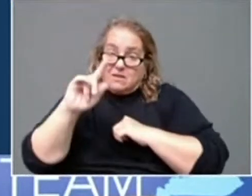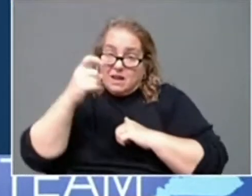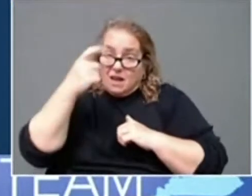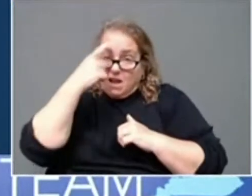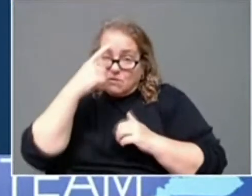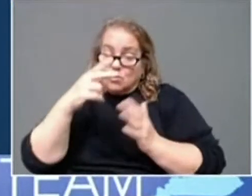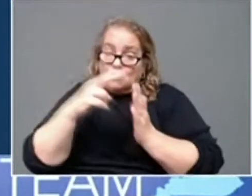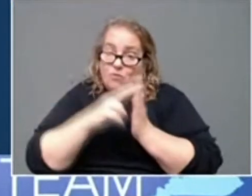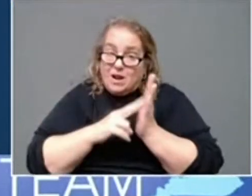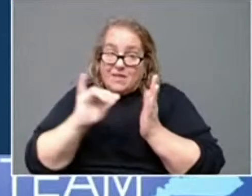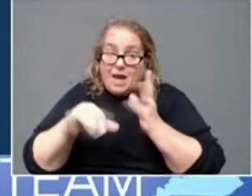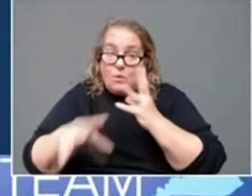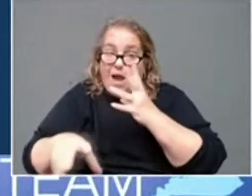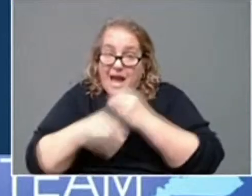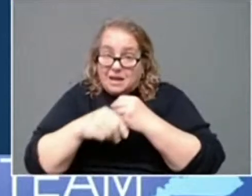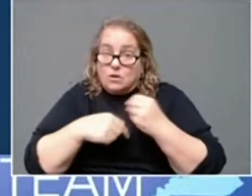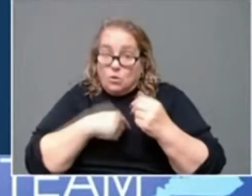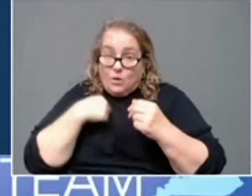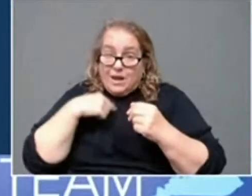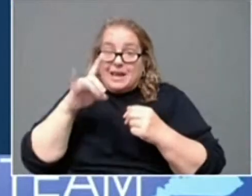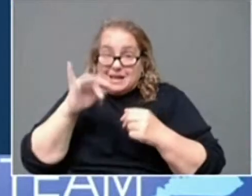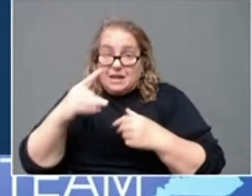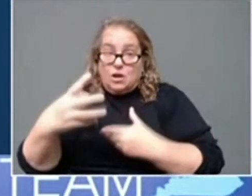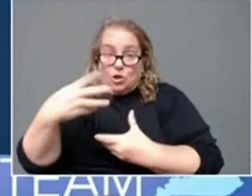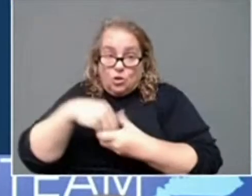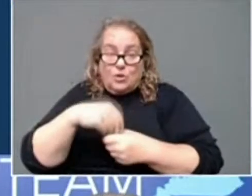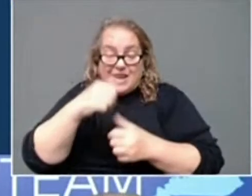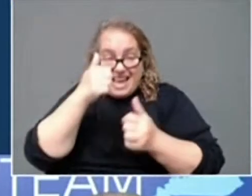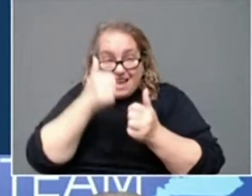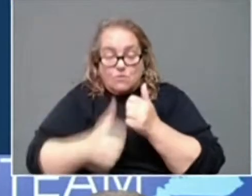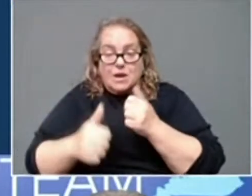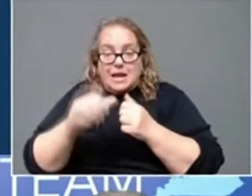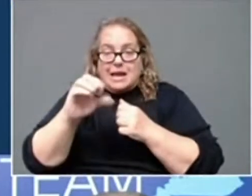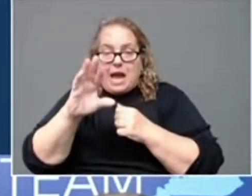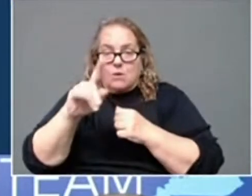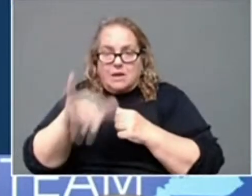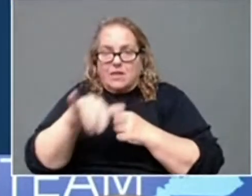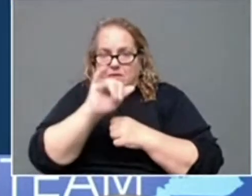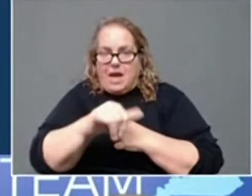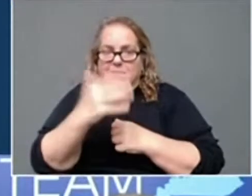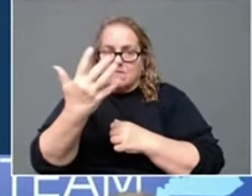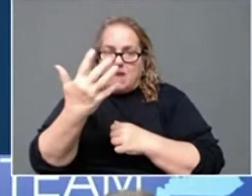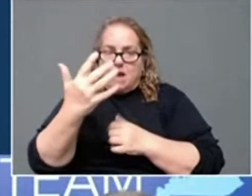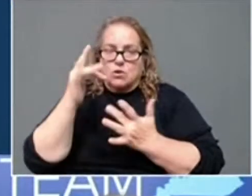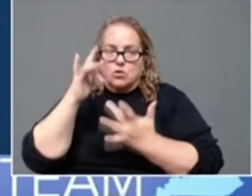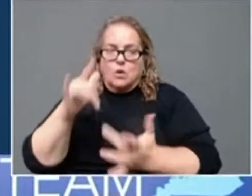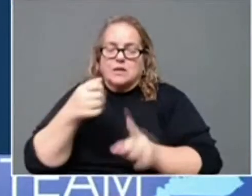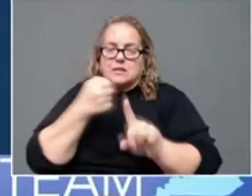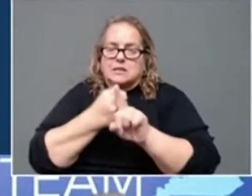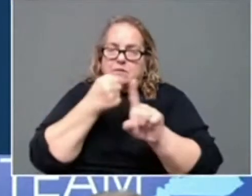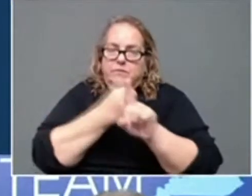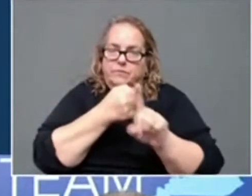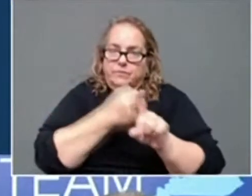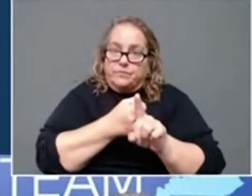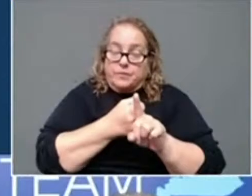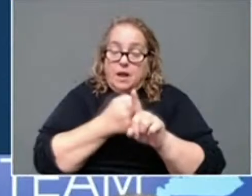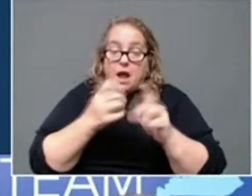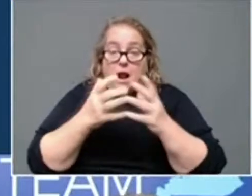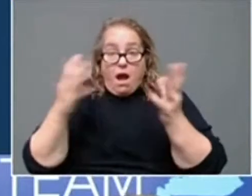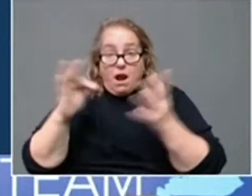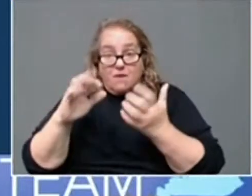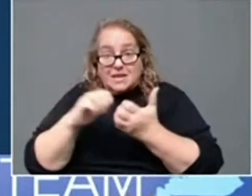added, we included each and every county that these 5 tornadoes impacted. Now, a lot of the damage is